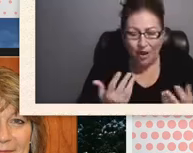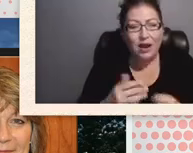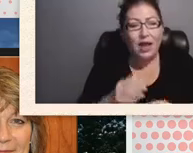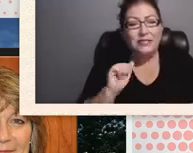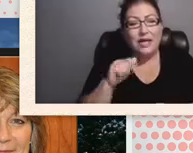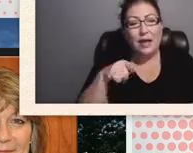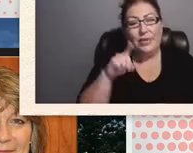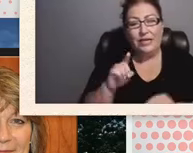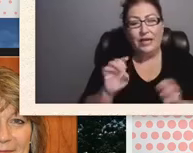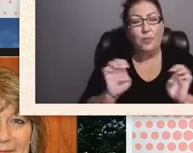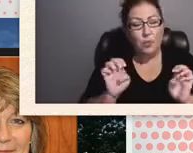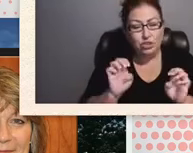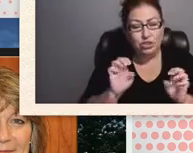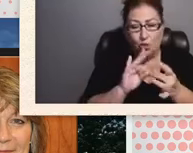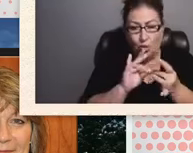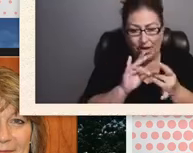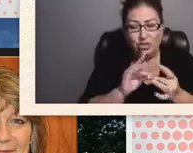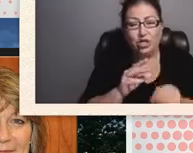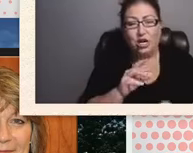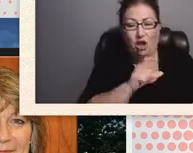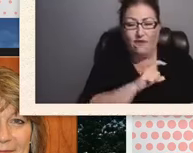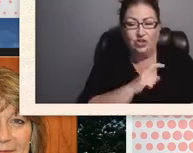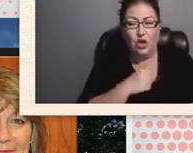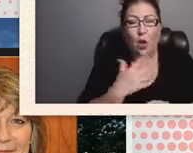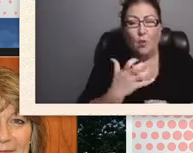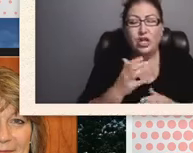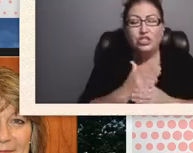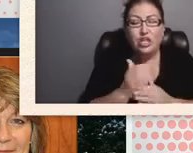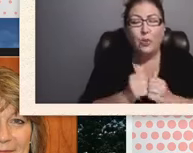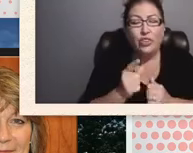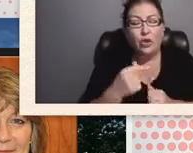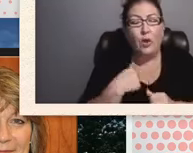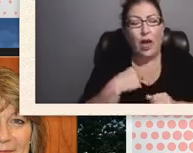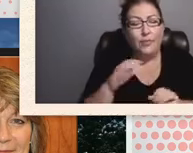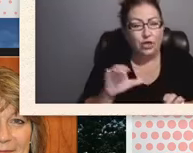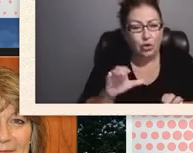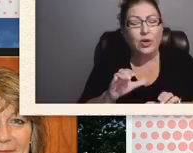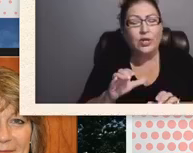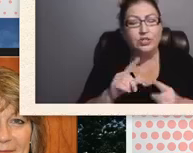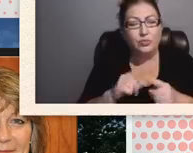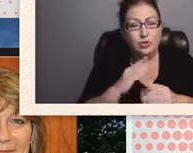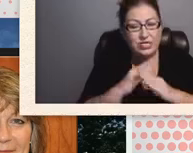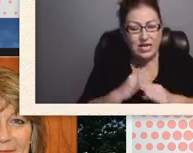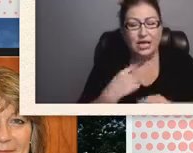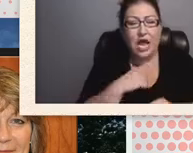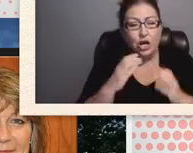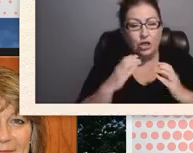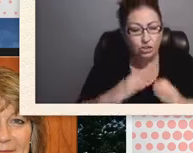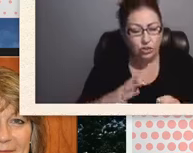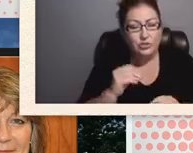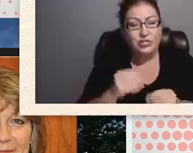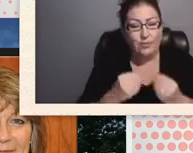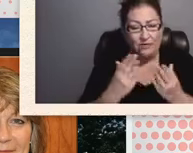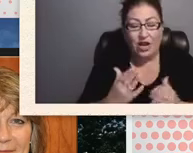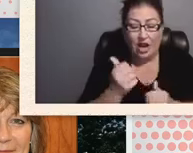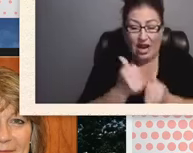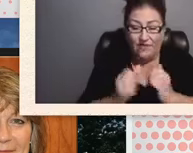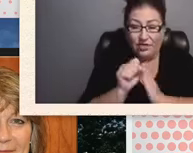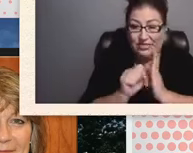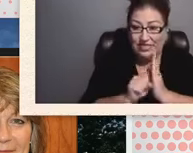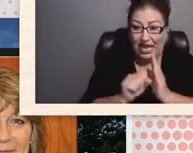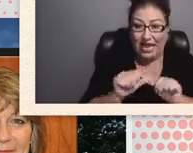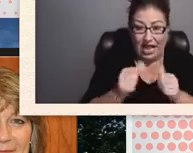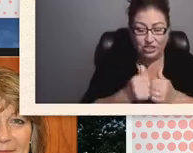Emergency Coordination Officer, I want to share with you what we've been doing to protect our consumers and providers. Every state agency like APD